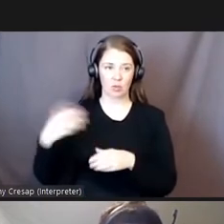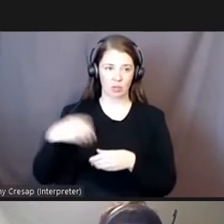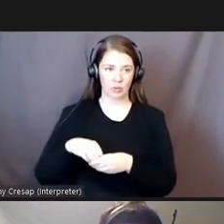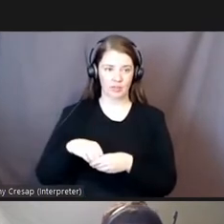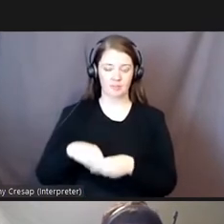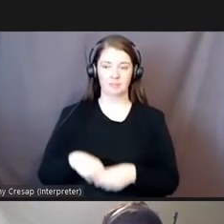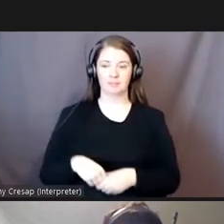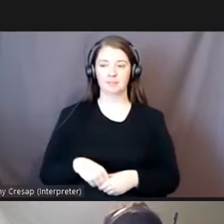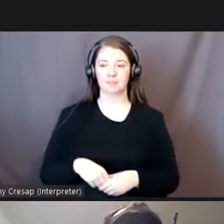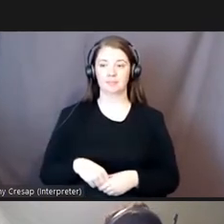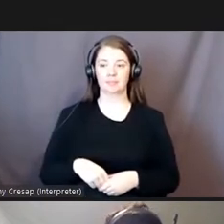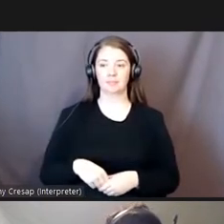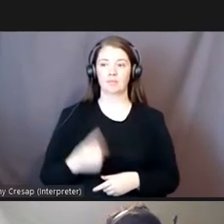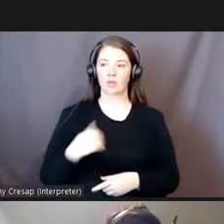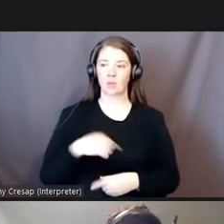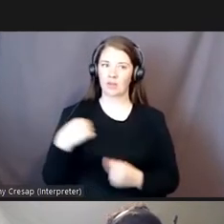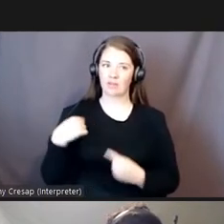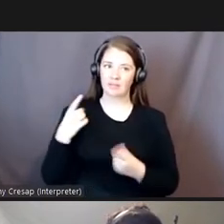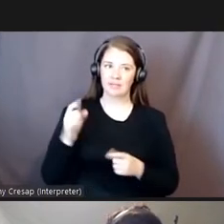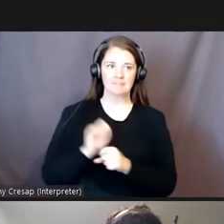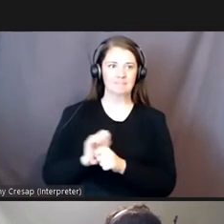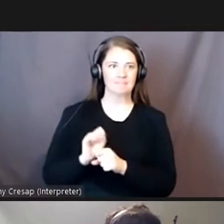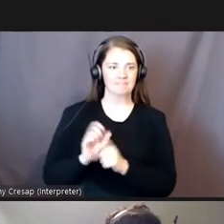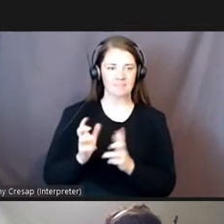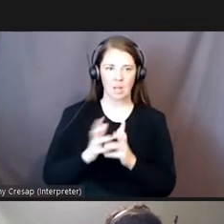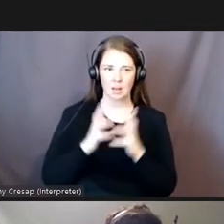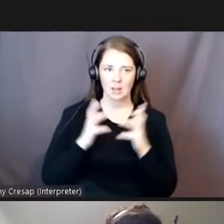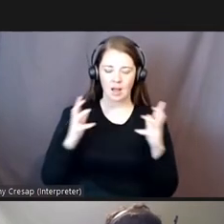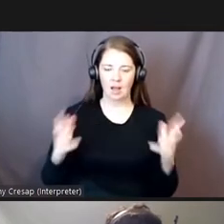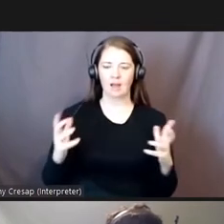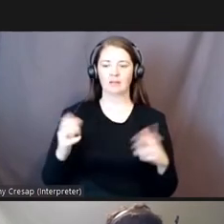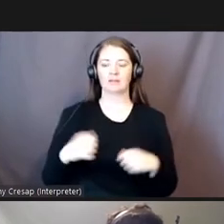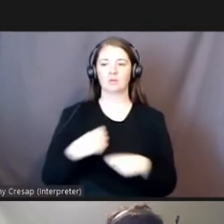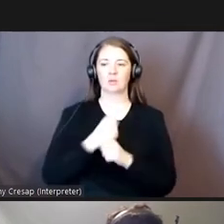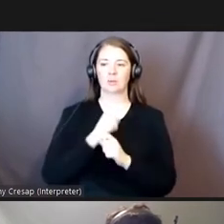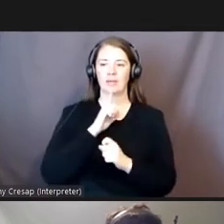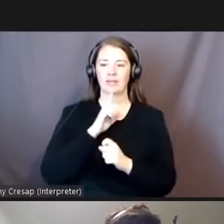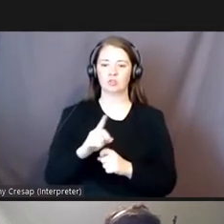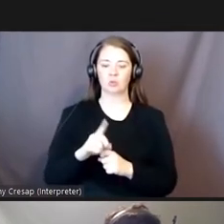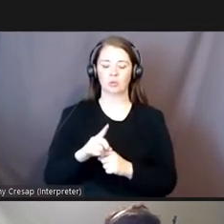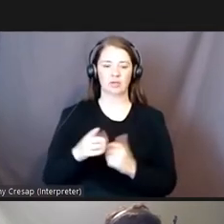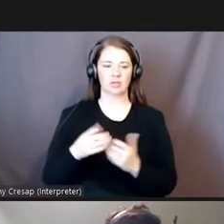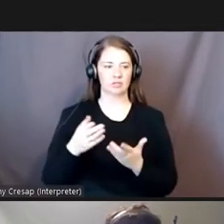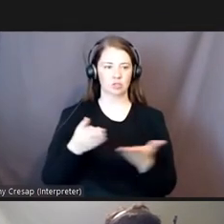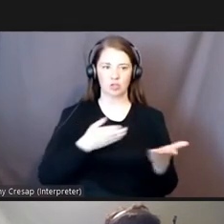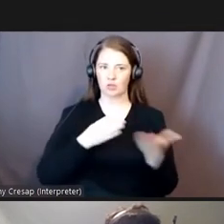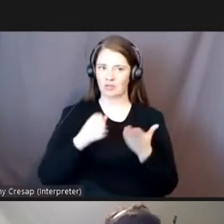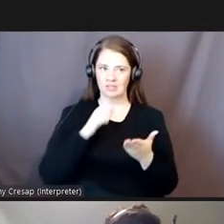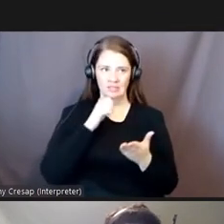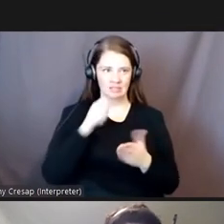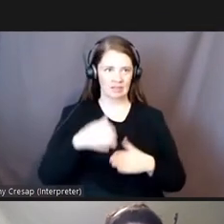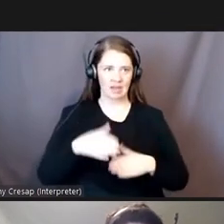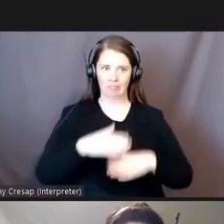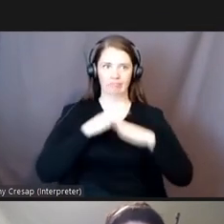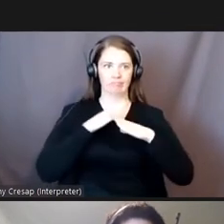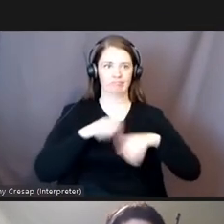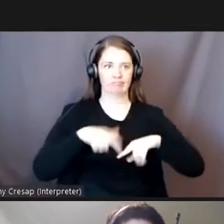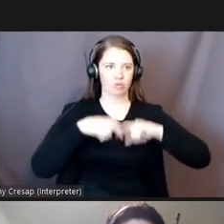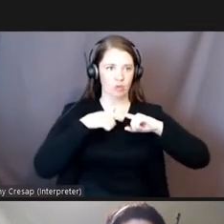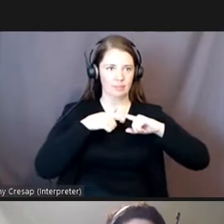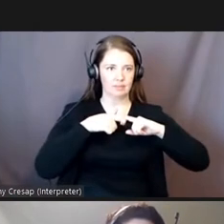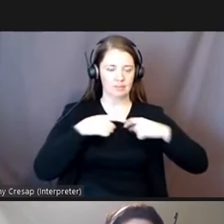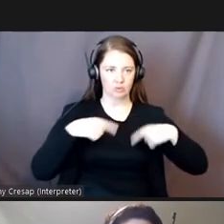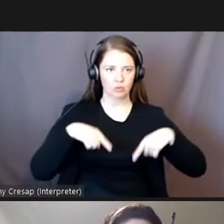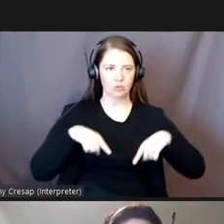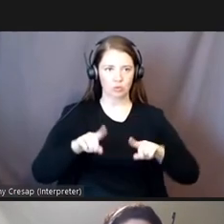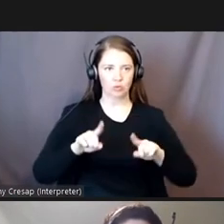In short, we've been doing a lot to make sure that there's uninterrupted services during the